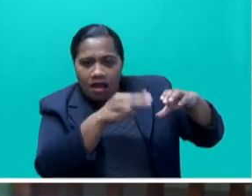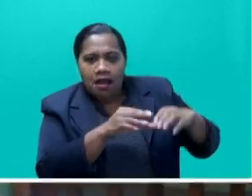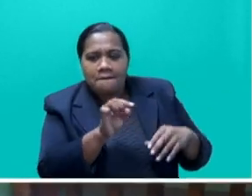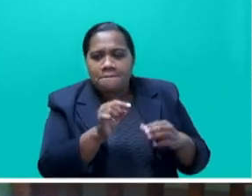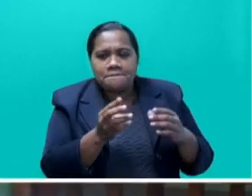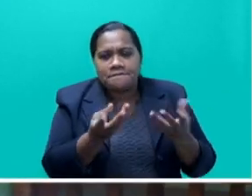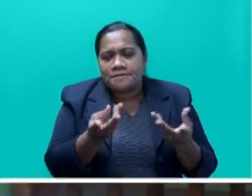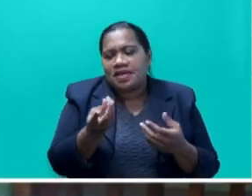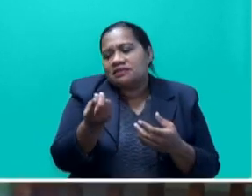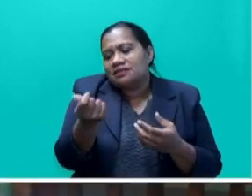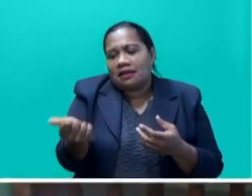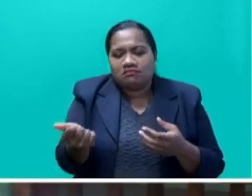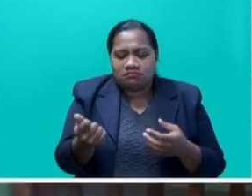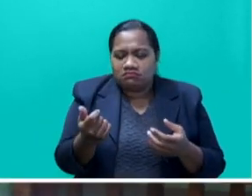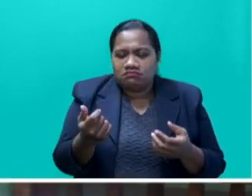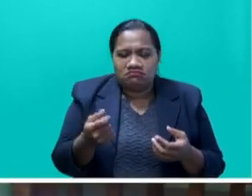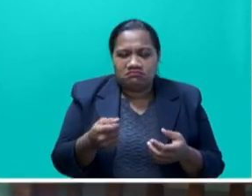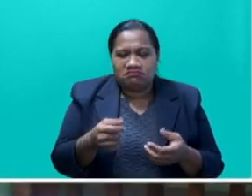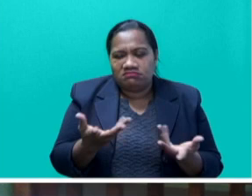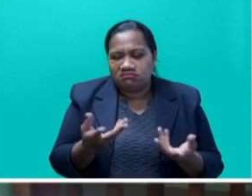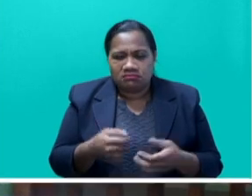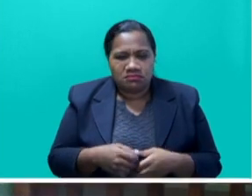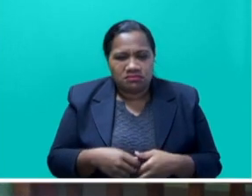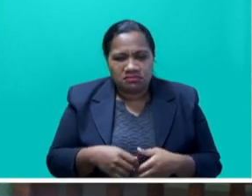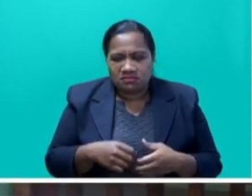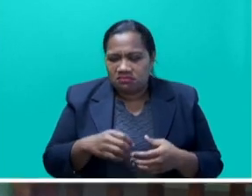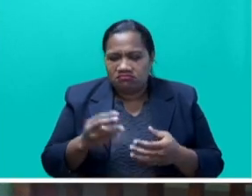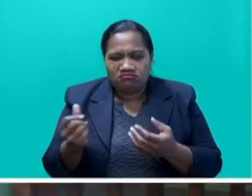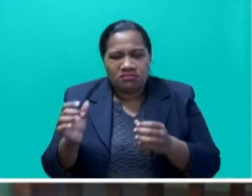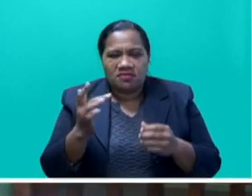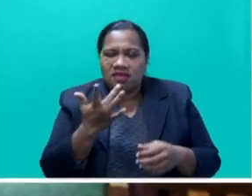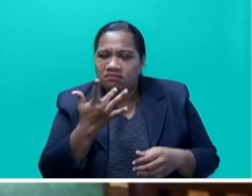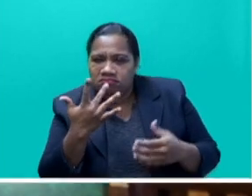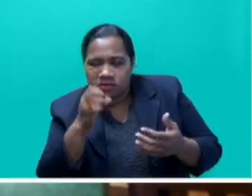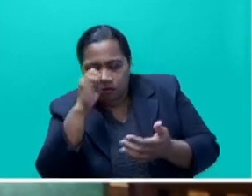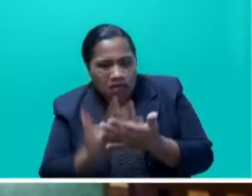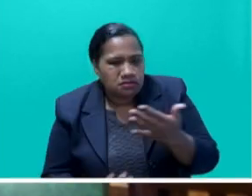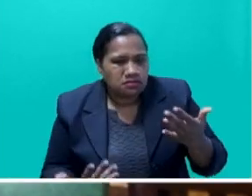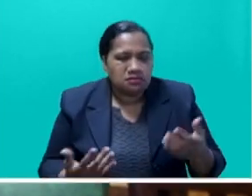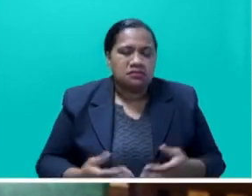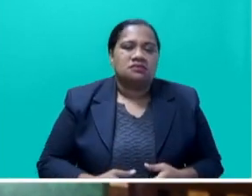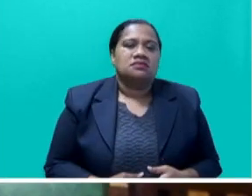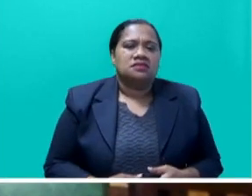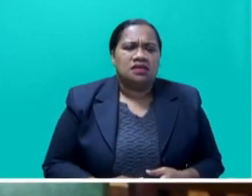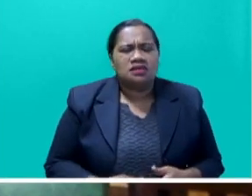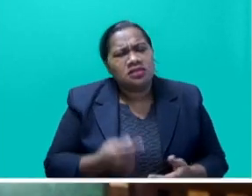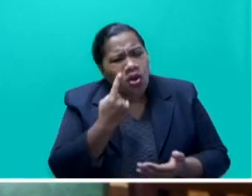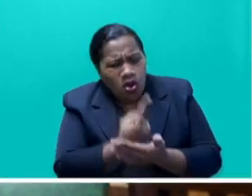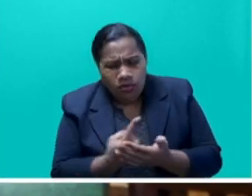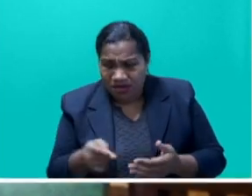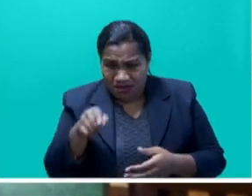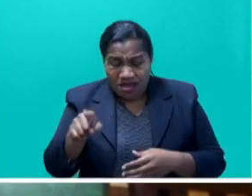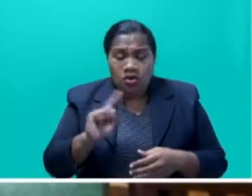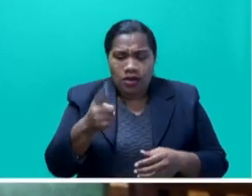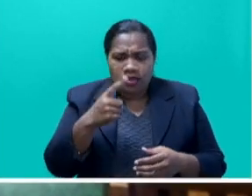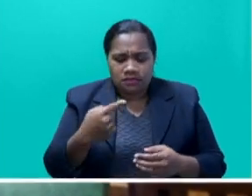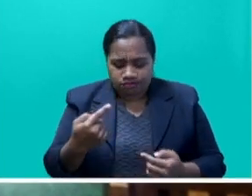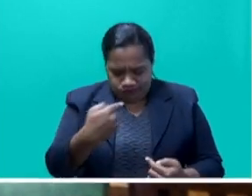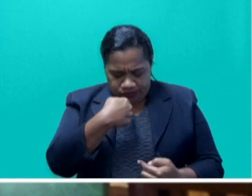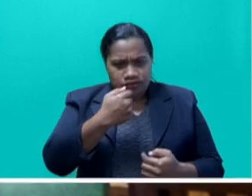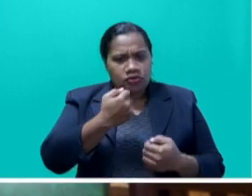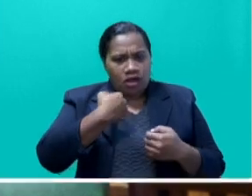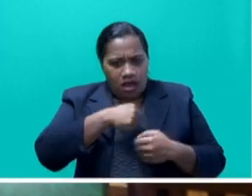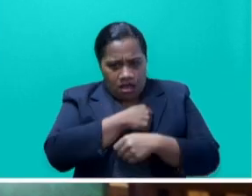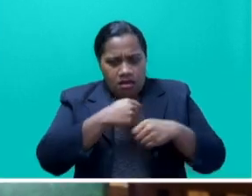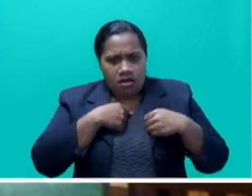overnight experts. The increasing number of positive cases and deaths only point to our own selfishness and resistance. And government